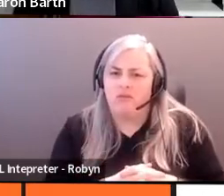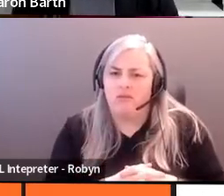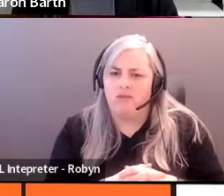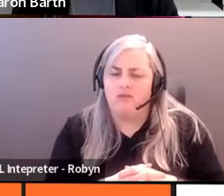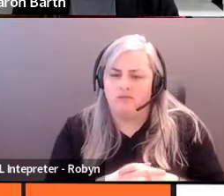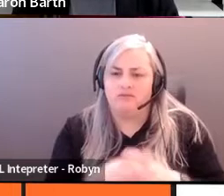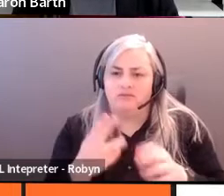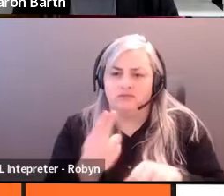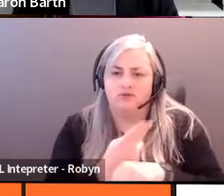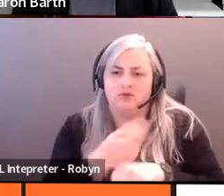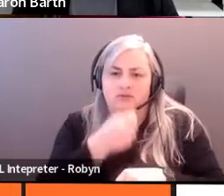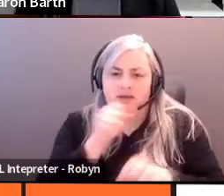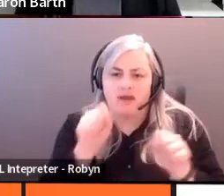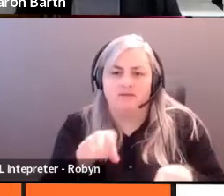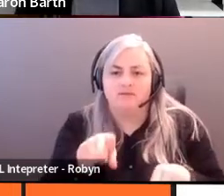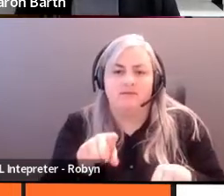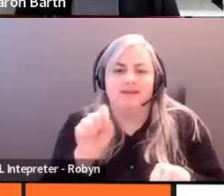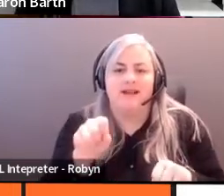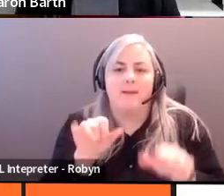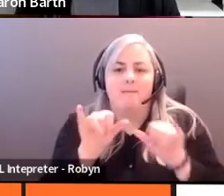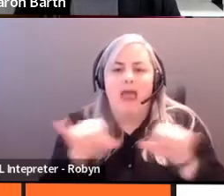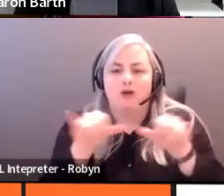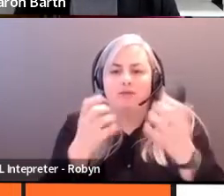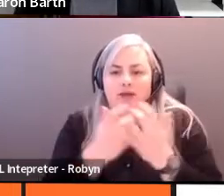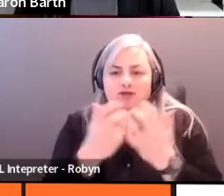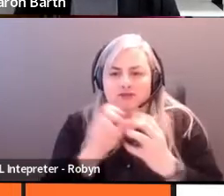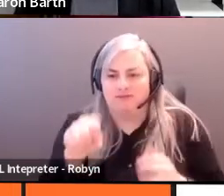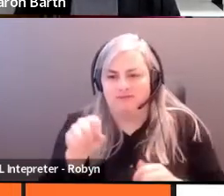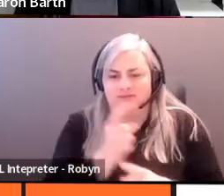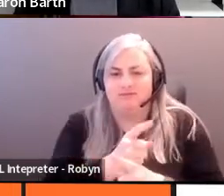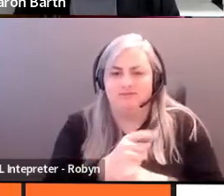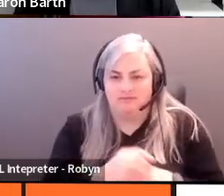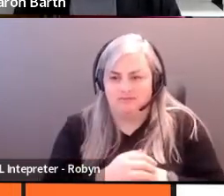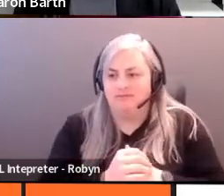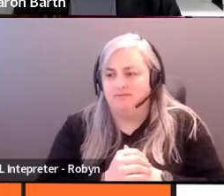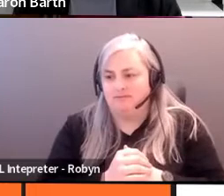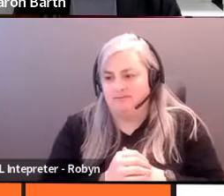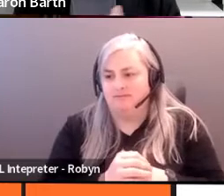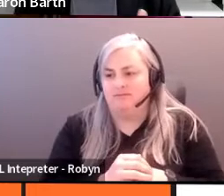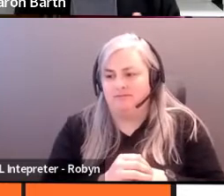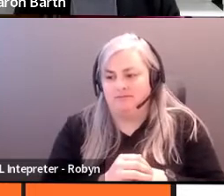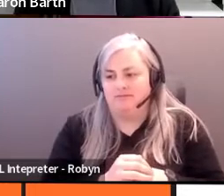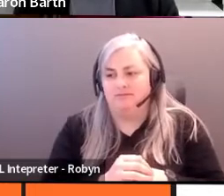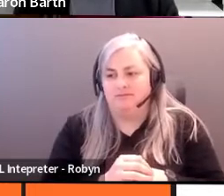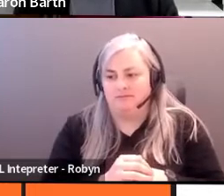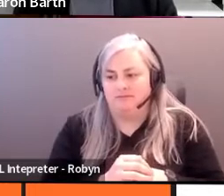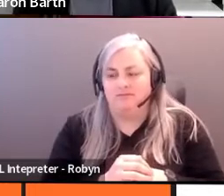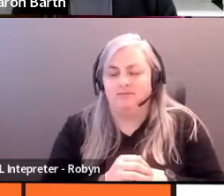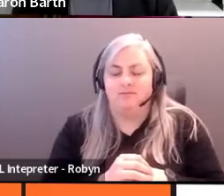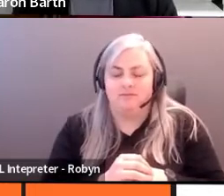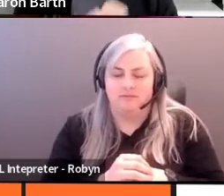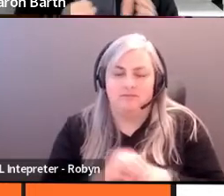You use your mics, yeah. Yeah, pattern matching, exactly. Right? So this is pattern matching here.